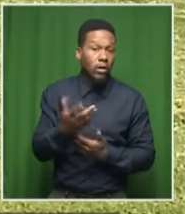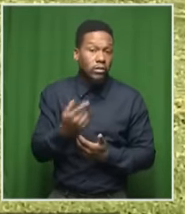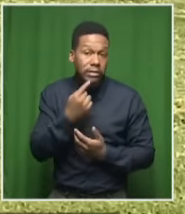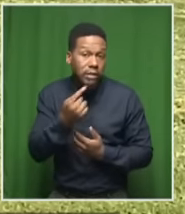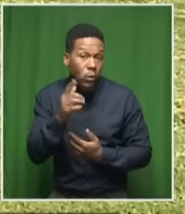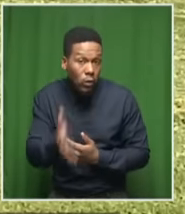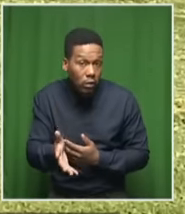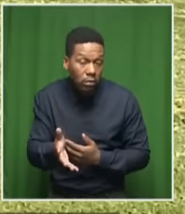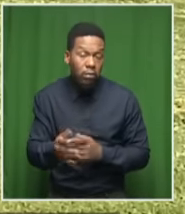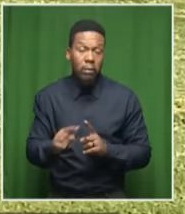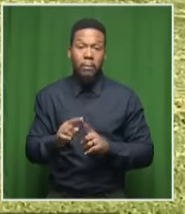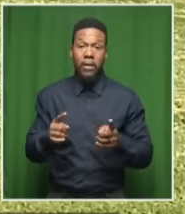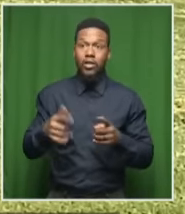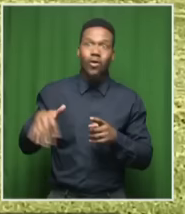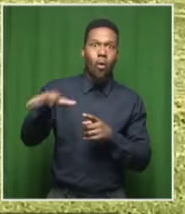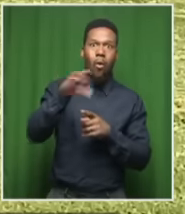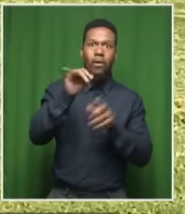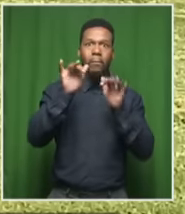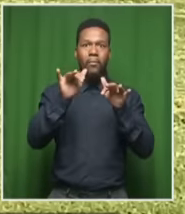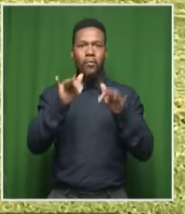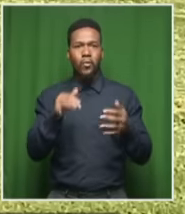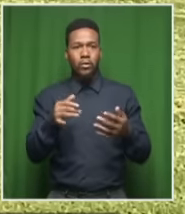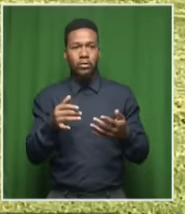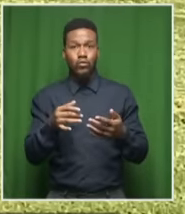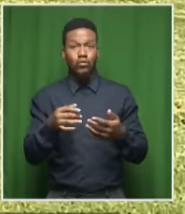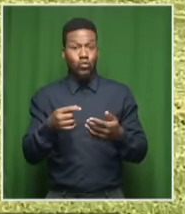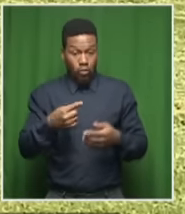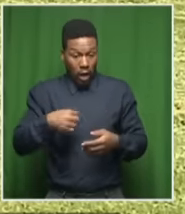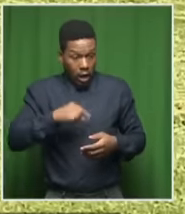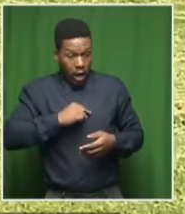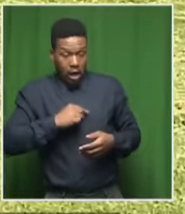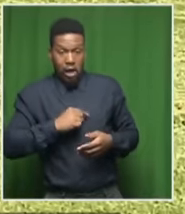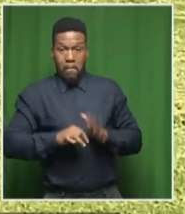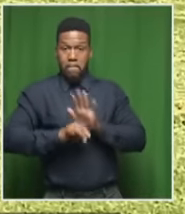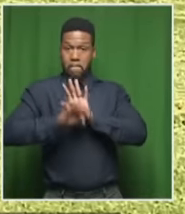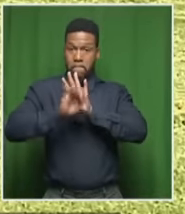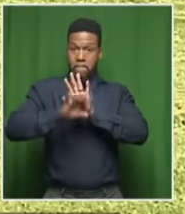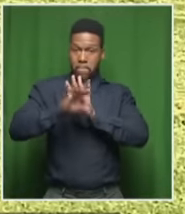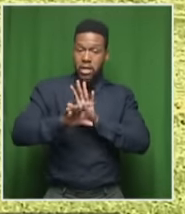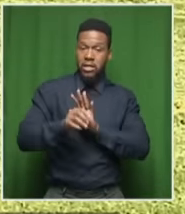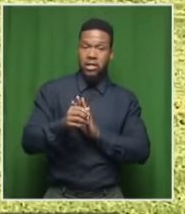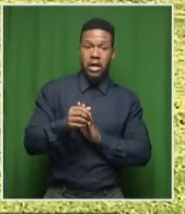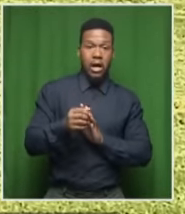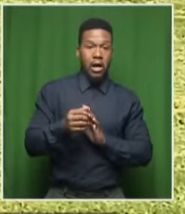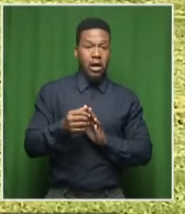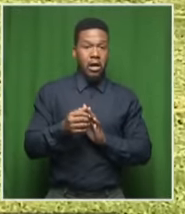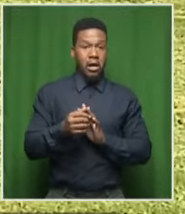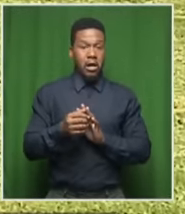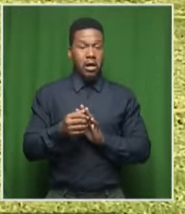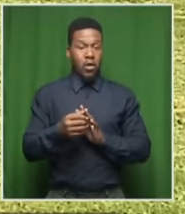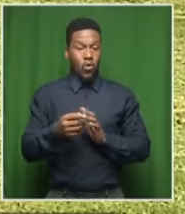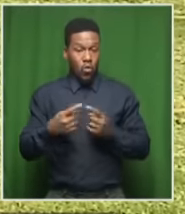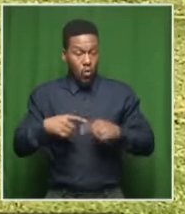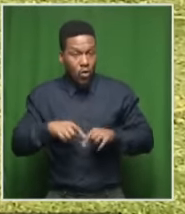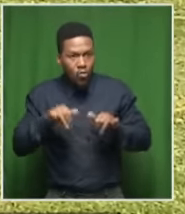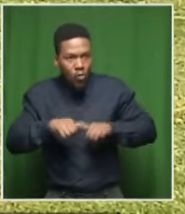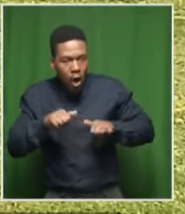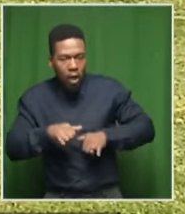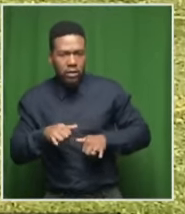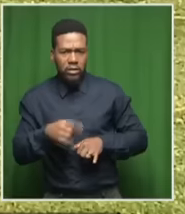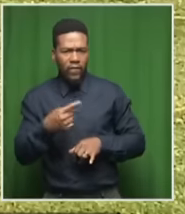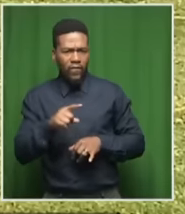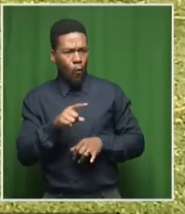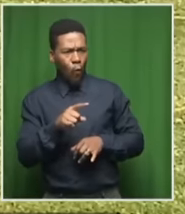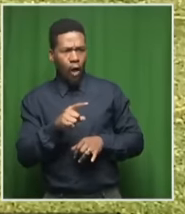viewers and us as media are very much waiting for that announcement. But for